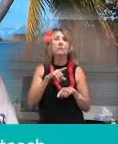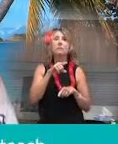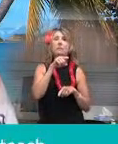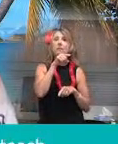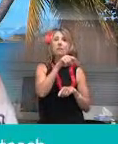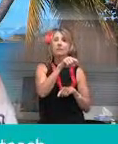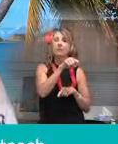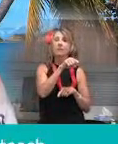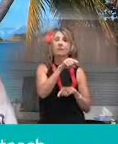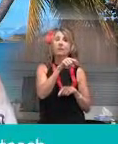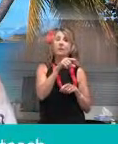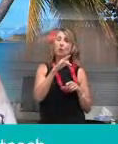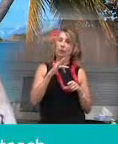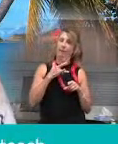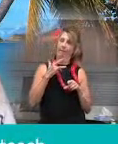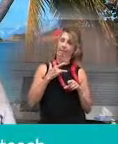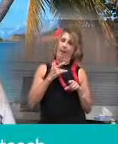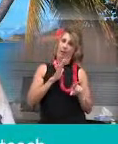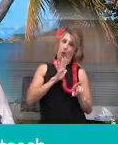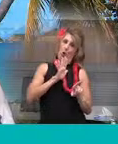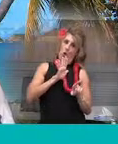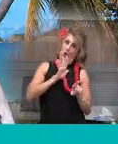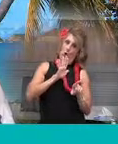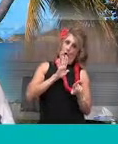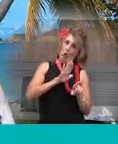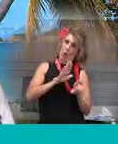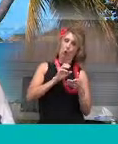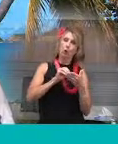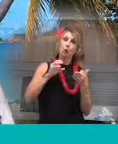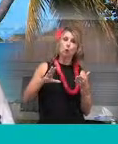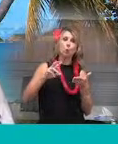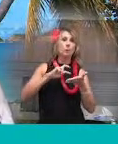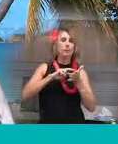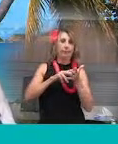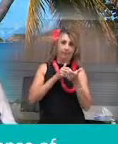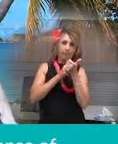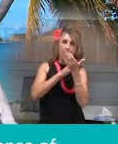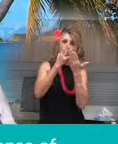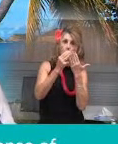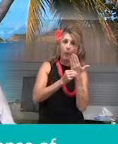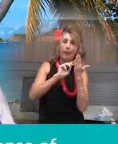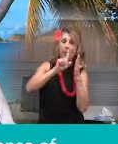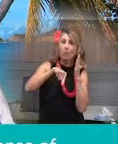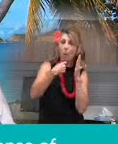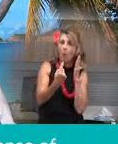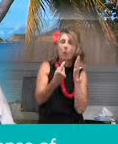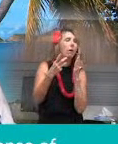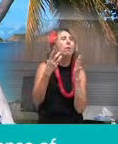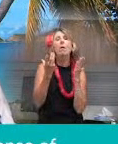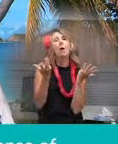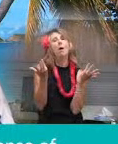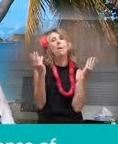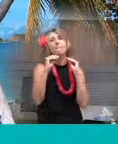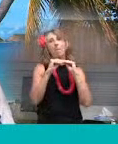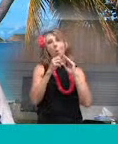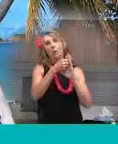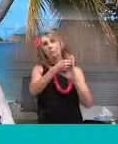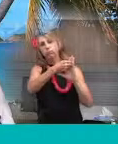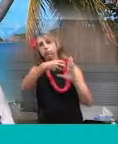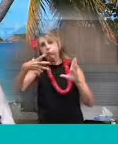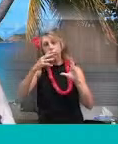teaching her students, it was important to teach beyond the curriculum. She developed in her students a sense